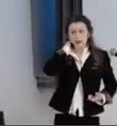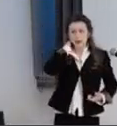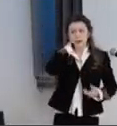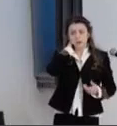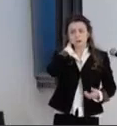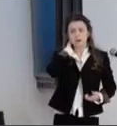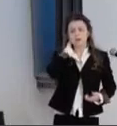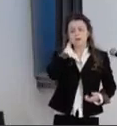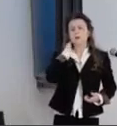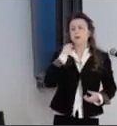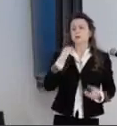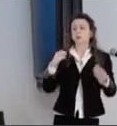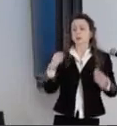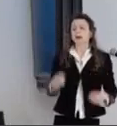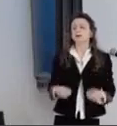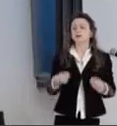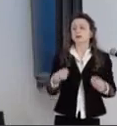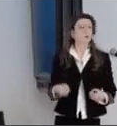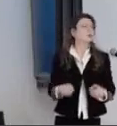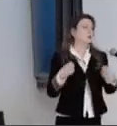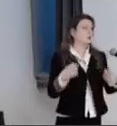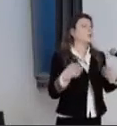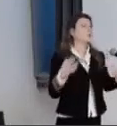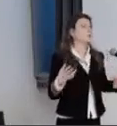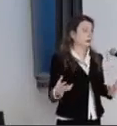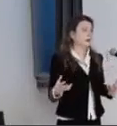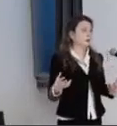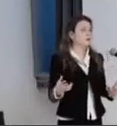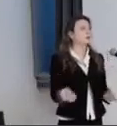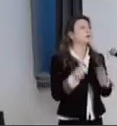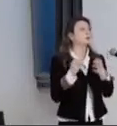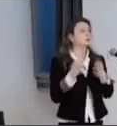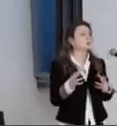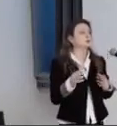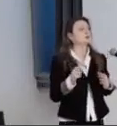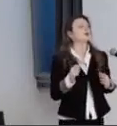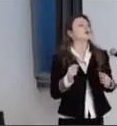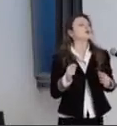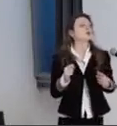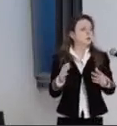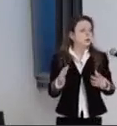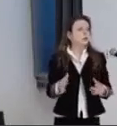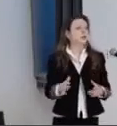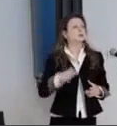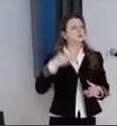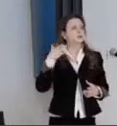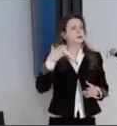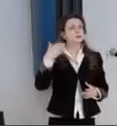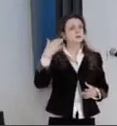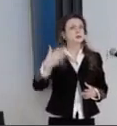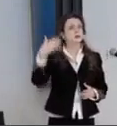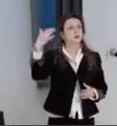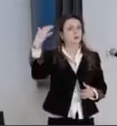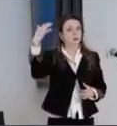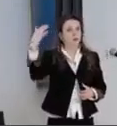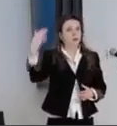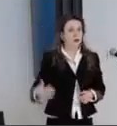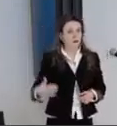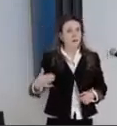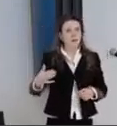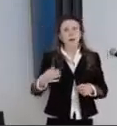death and exalted the deceased while reminding the viewer of their own mortality. So again, it is central to appreciating his take